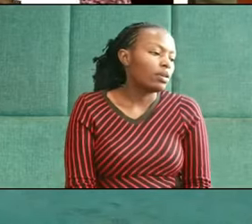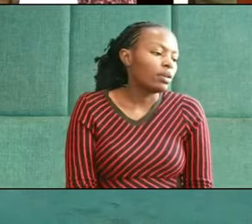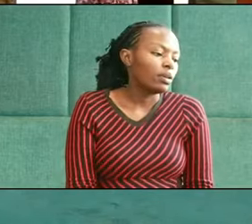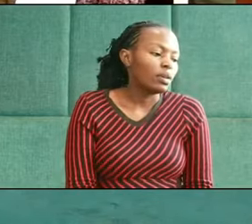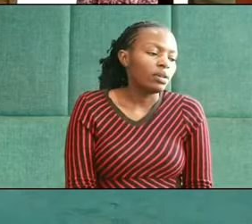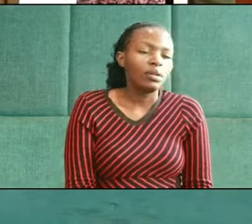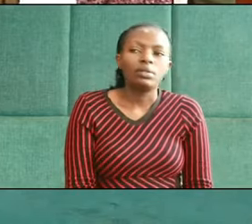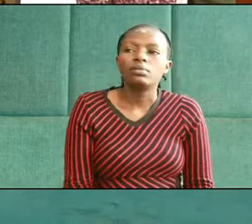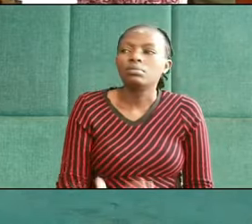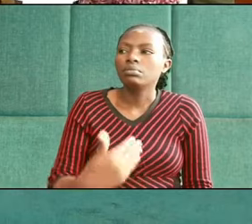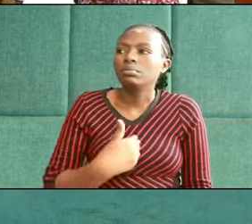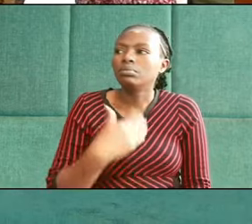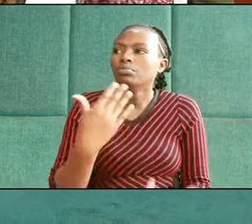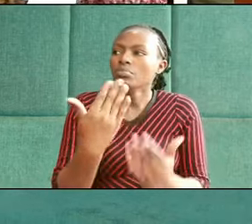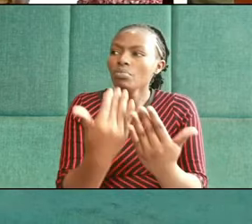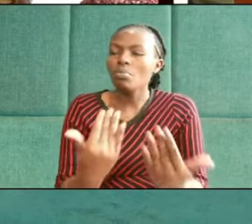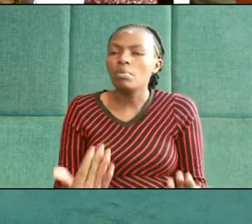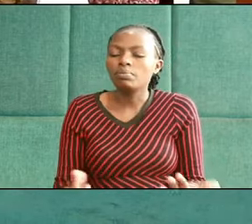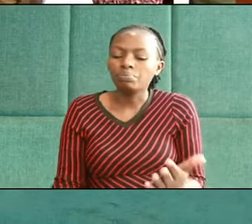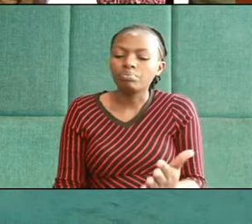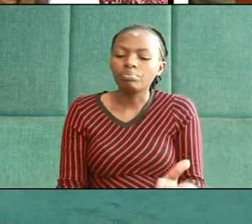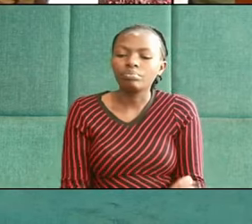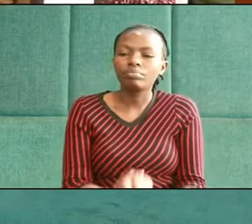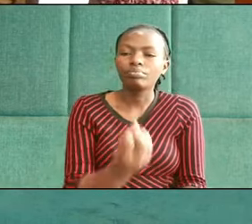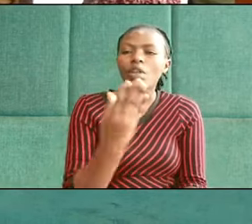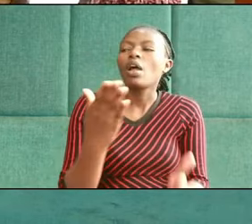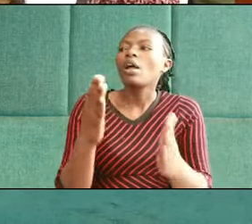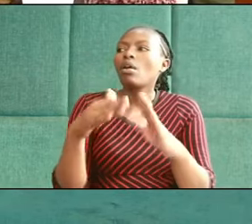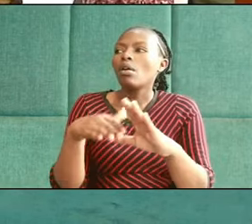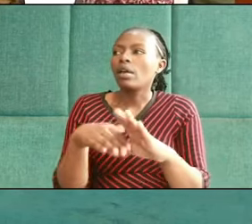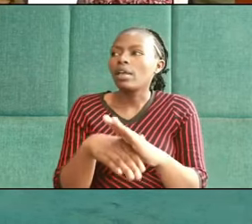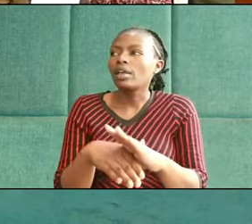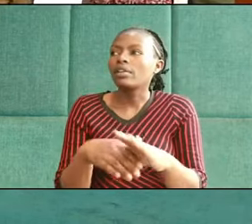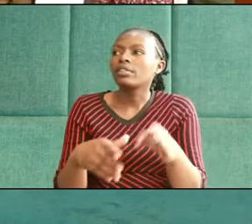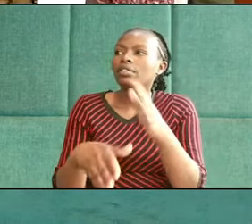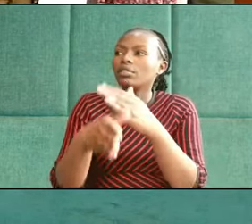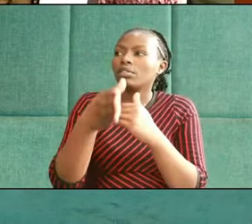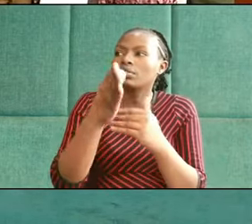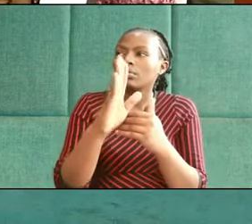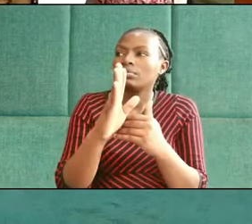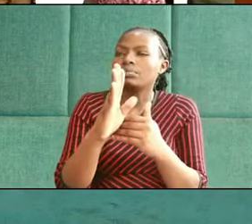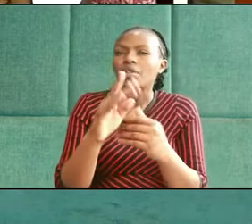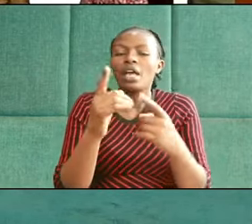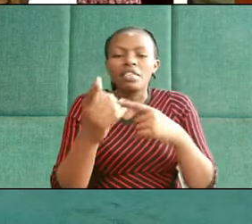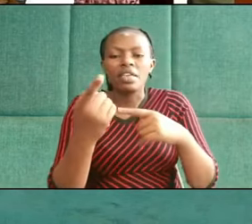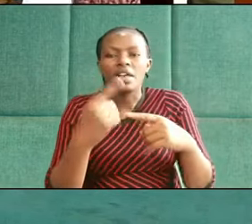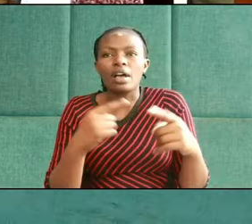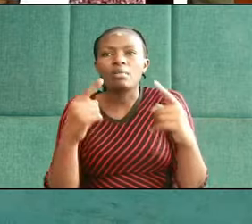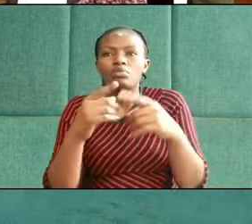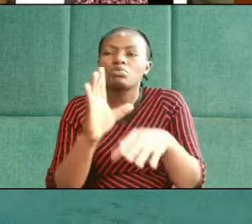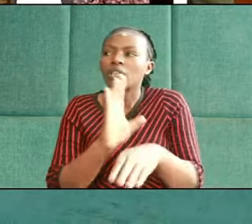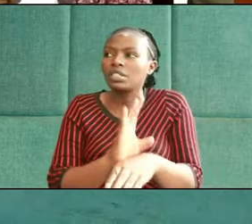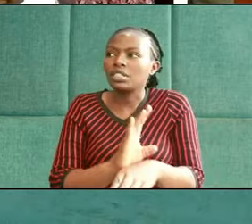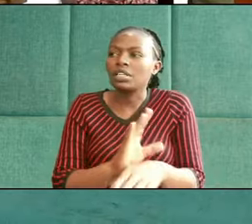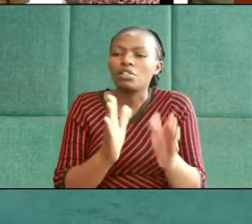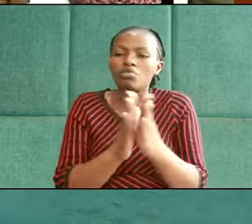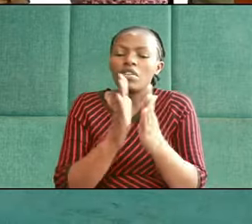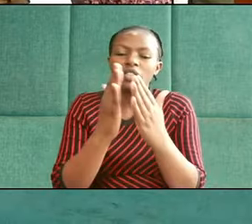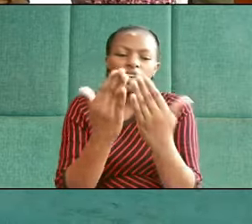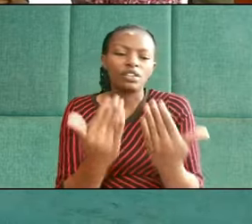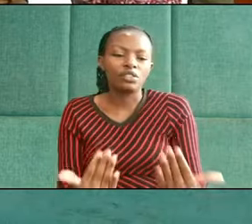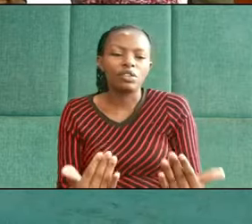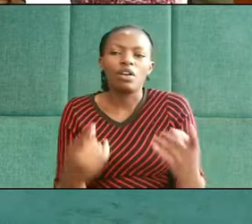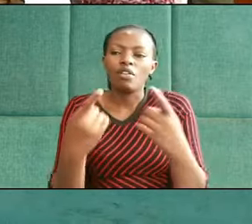have raised their children in God. They have come, brought their children to Sabbath school. Their children have come